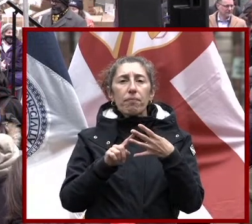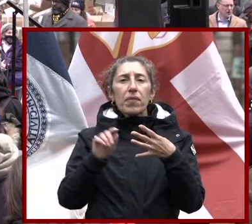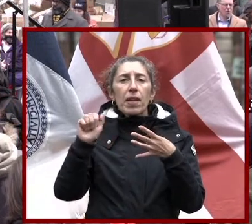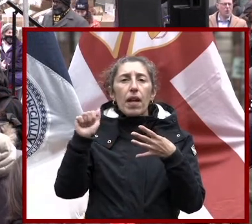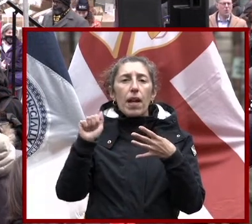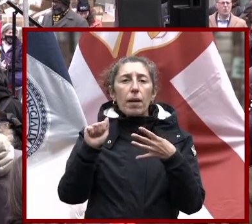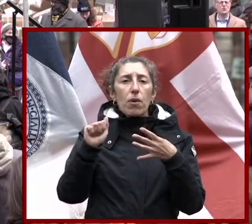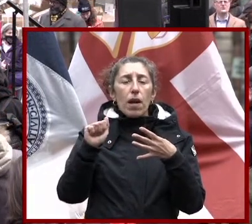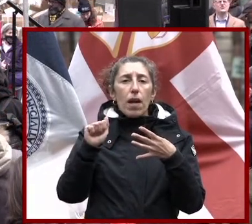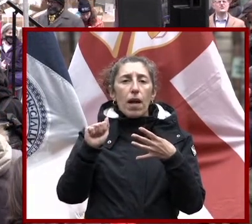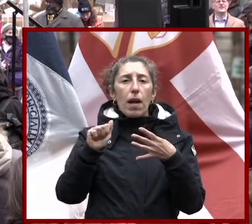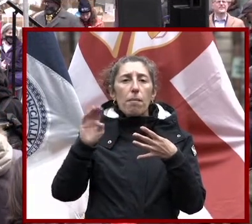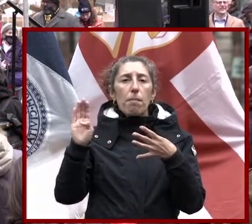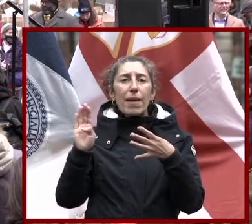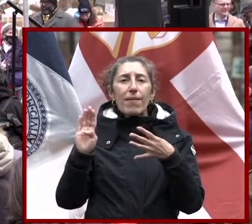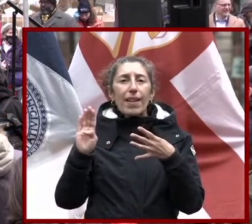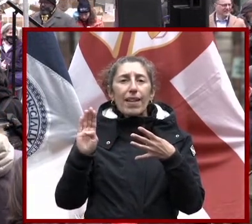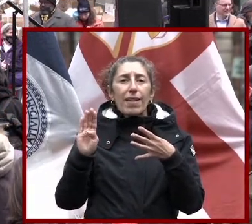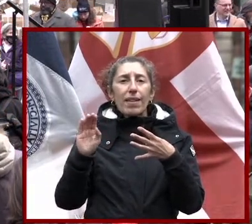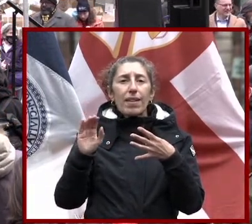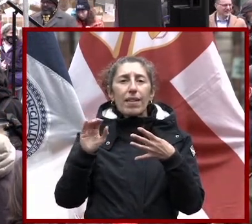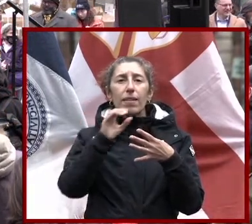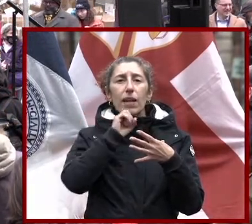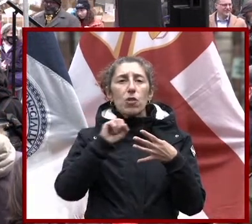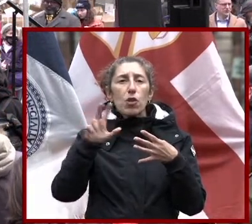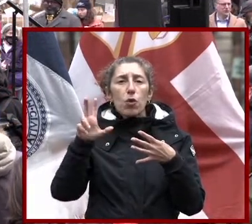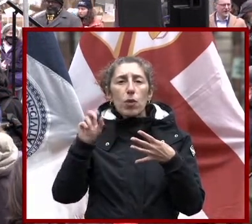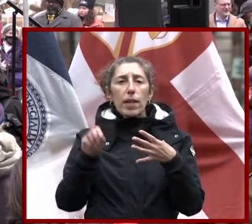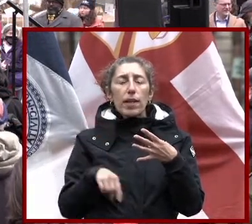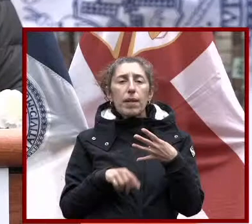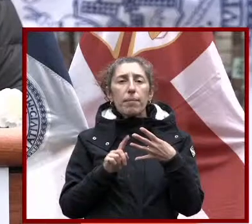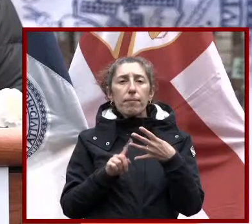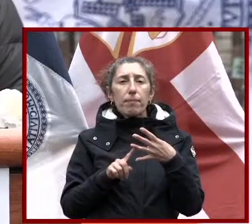Abraham Benevitz, age 30.